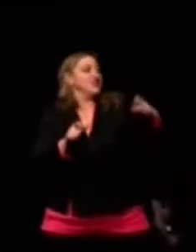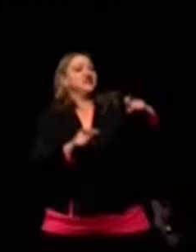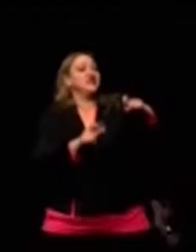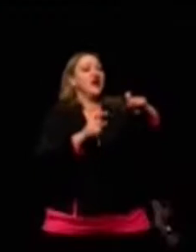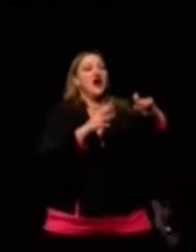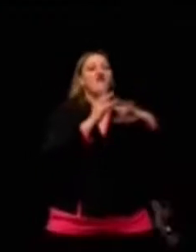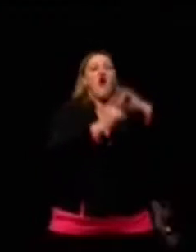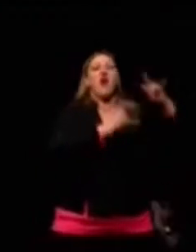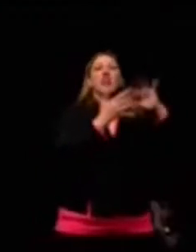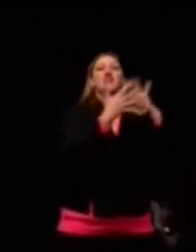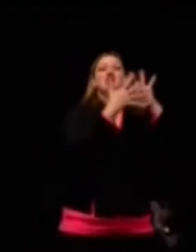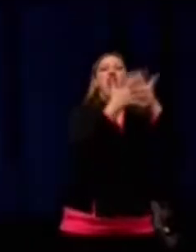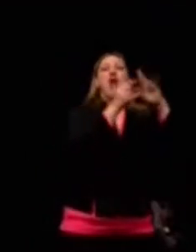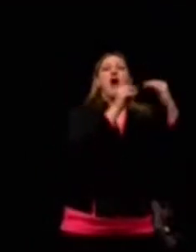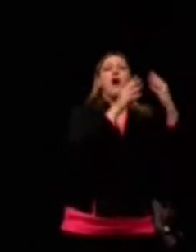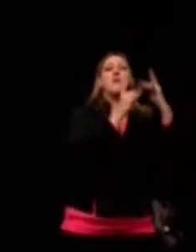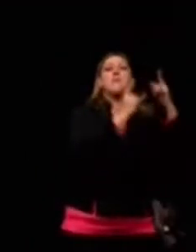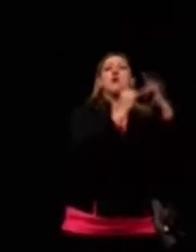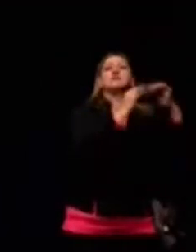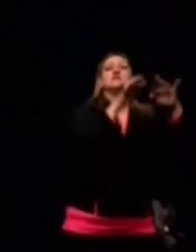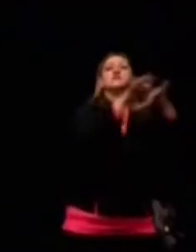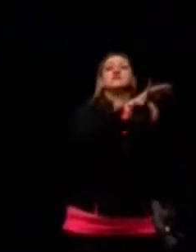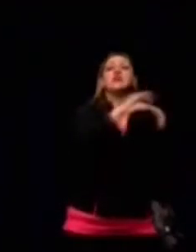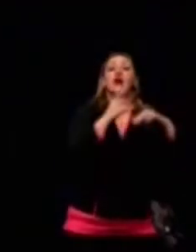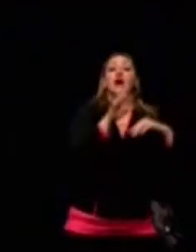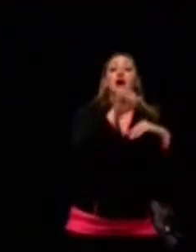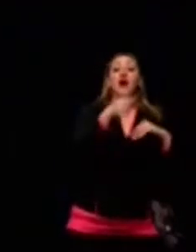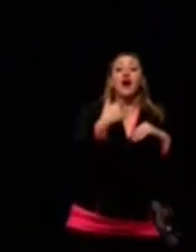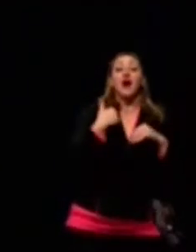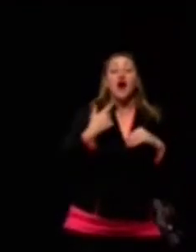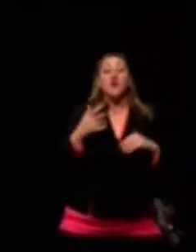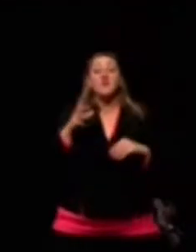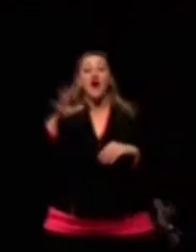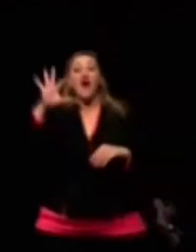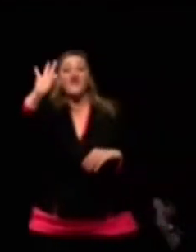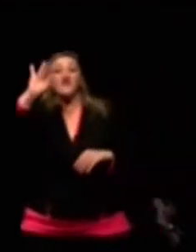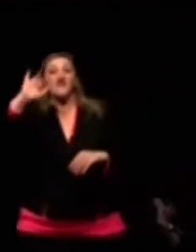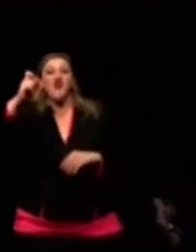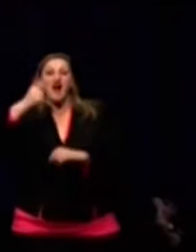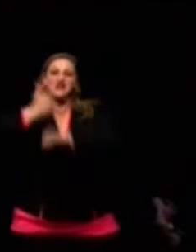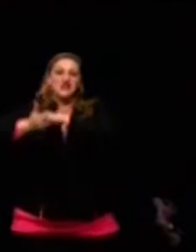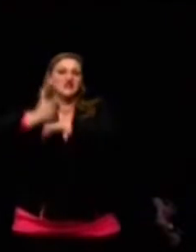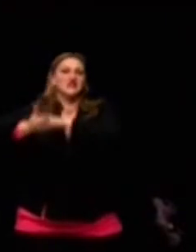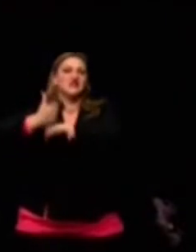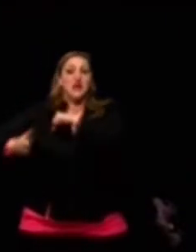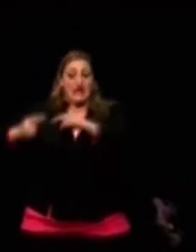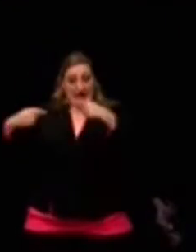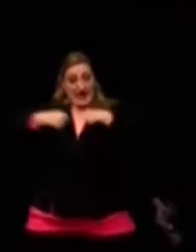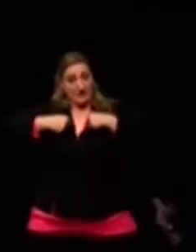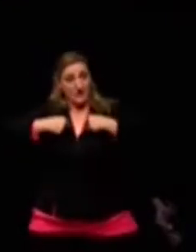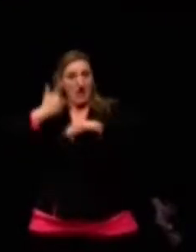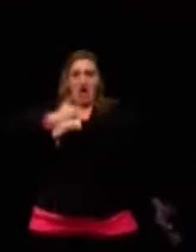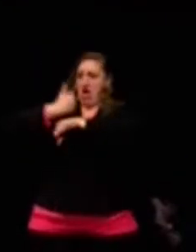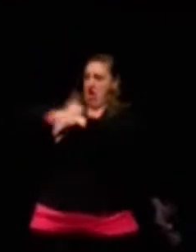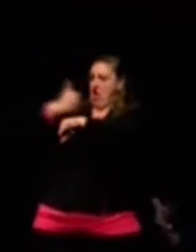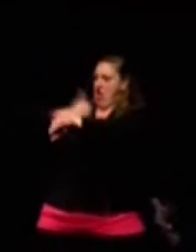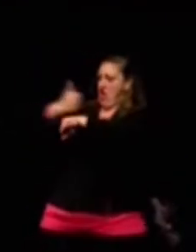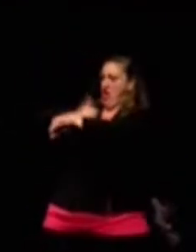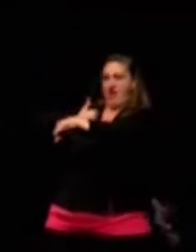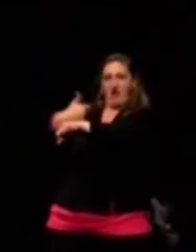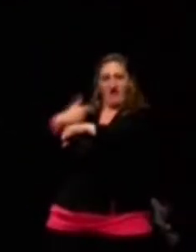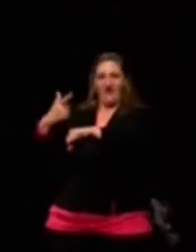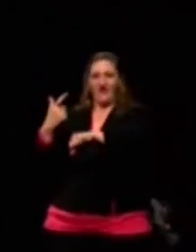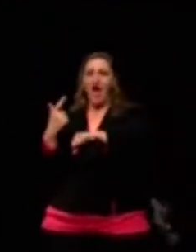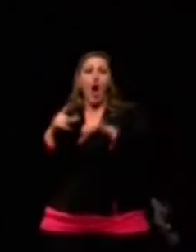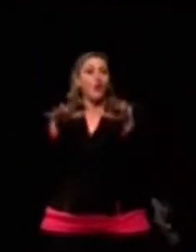it? Fox leads the charge with accusations against me, counting on their audience to fall